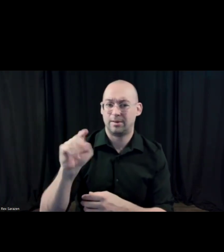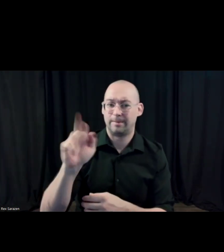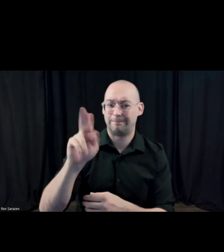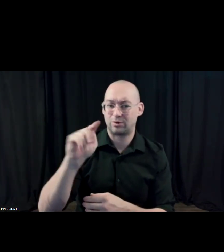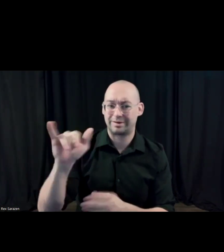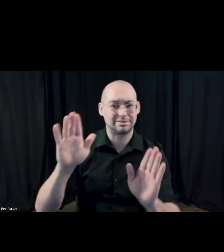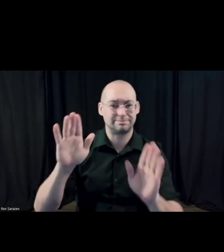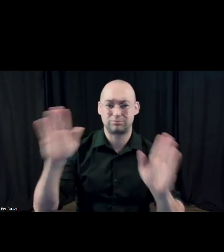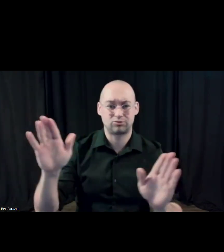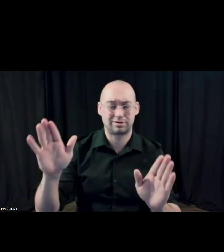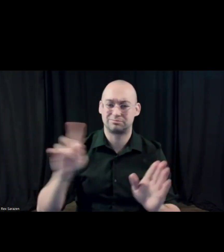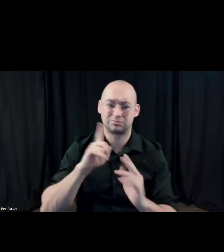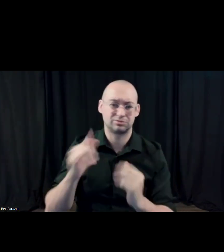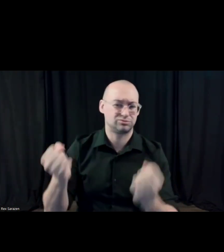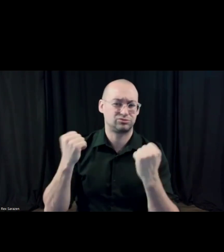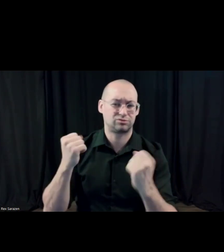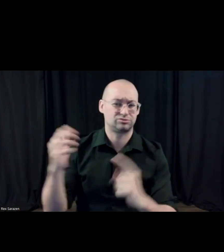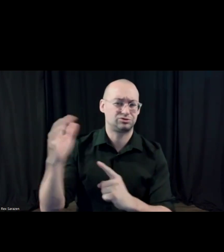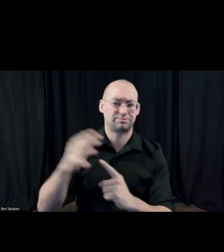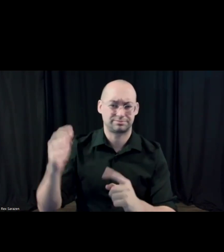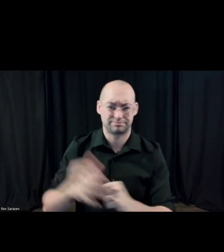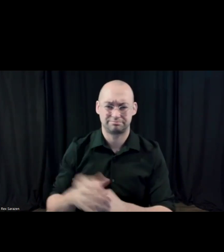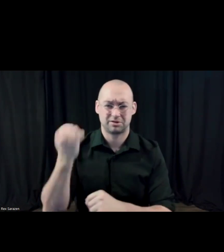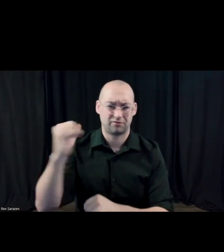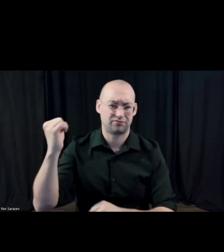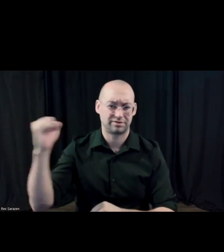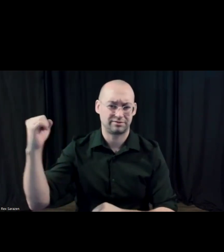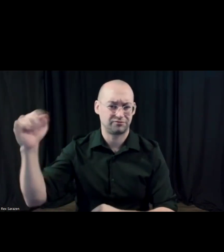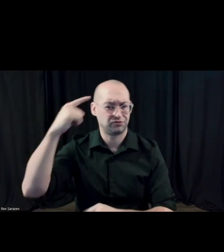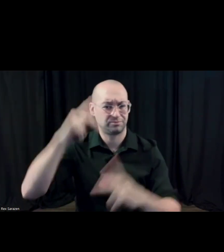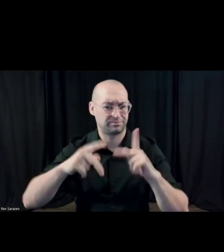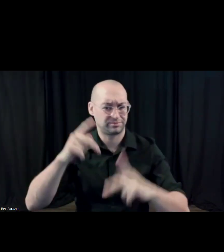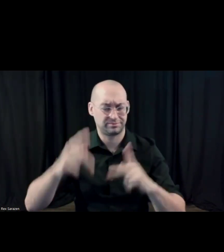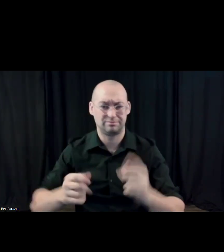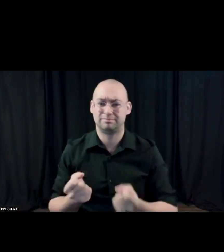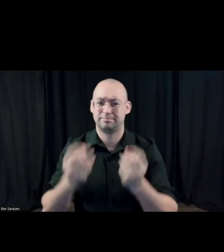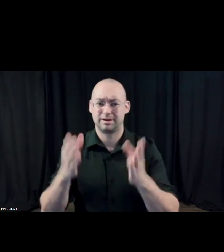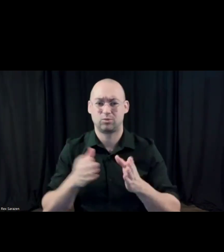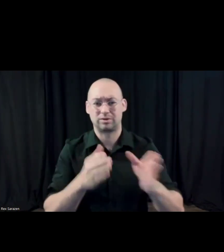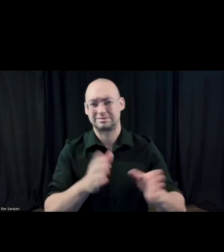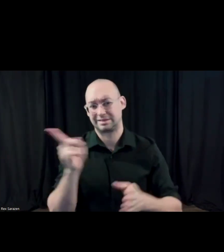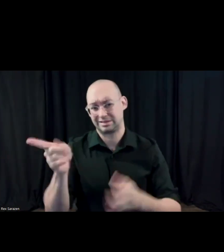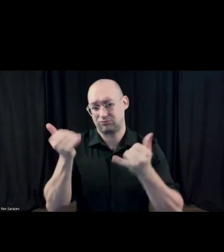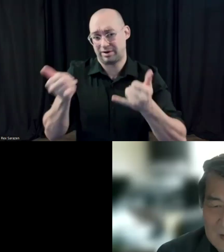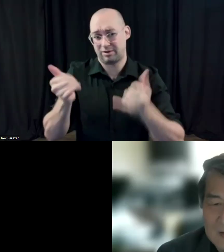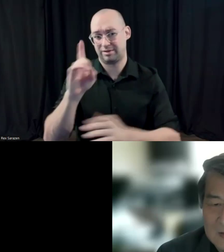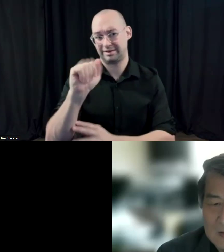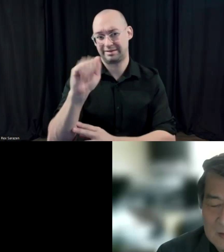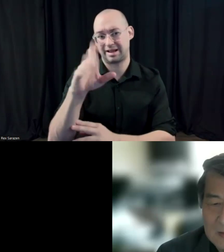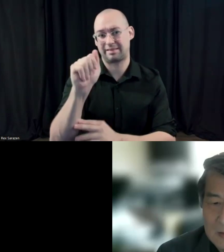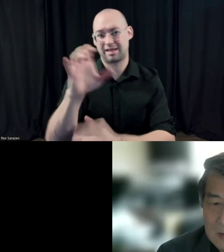and fierce champion and advocate in so many ways. He's currently the DACLAC subcommittee